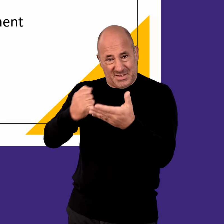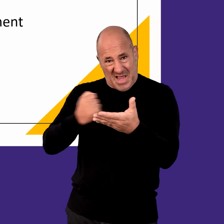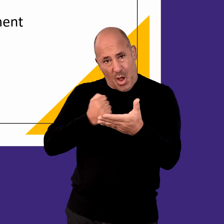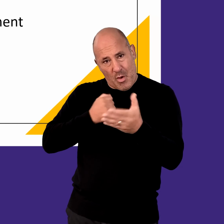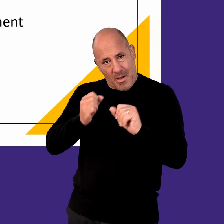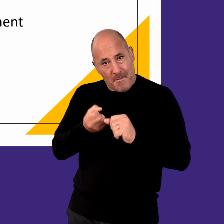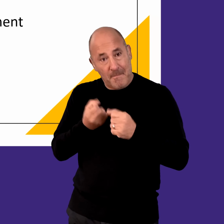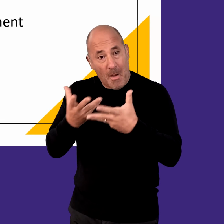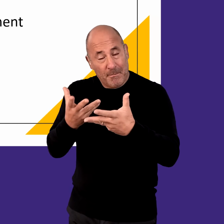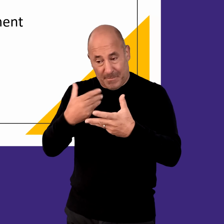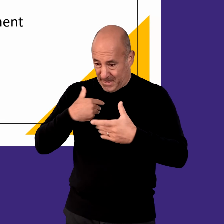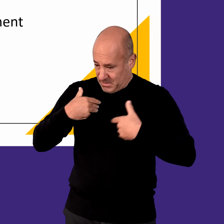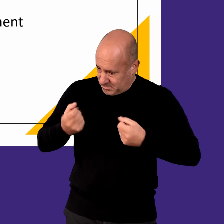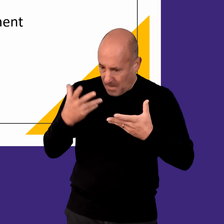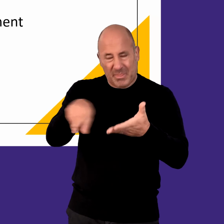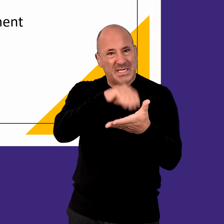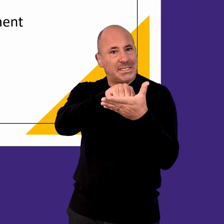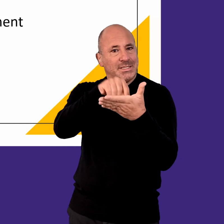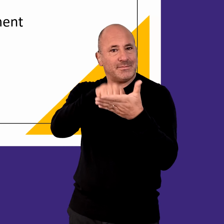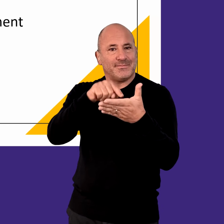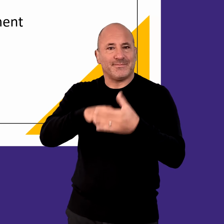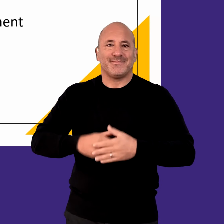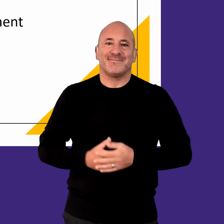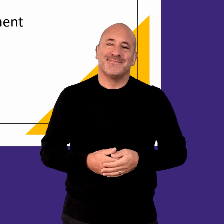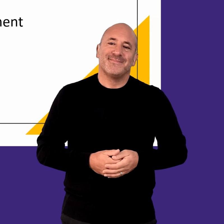budget. That is our contribution. That is what we're making.